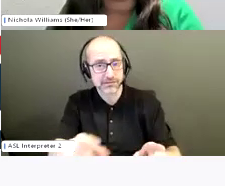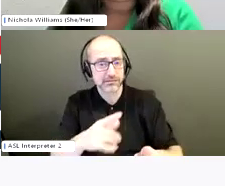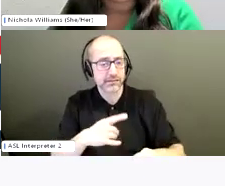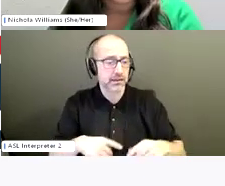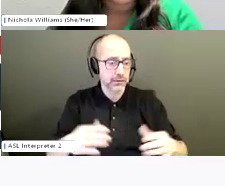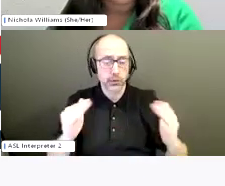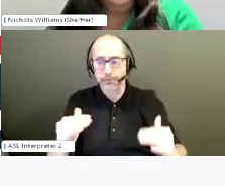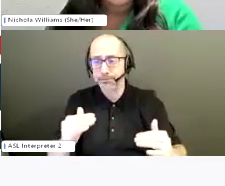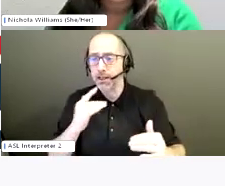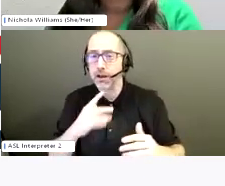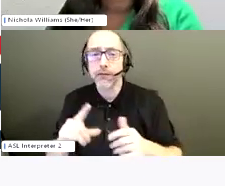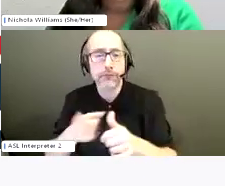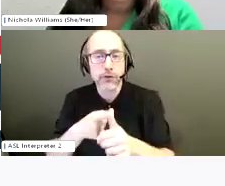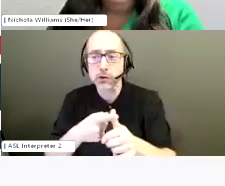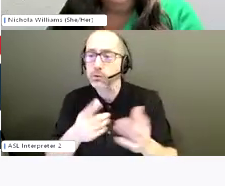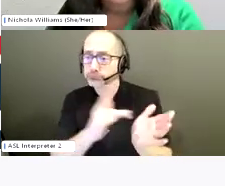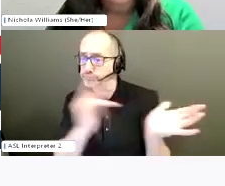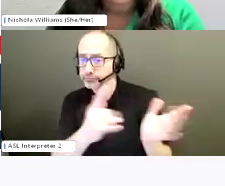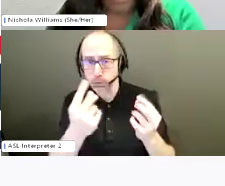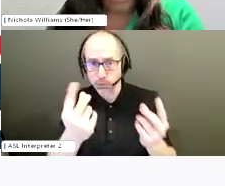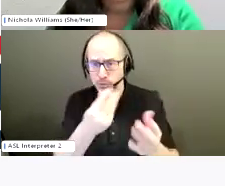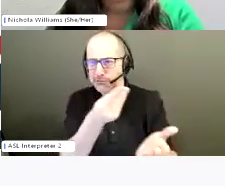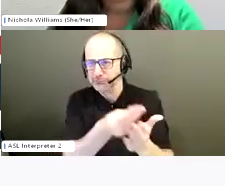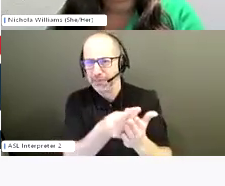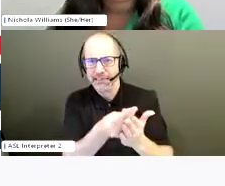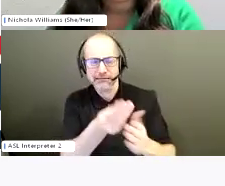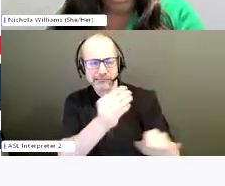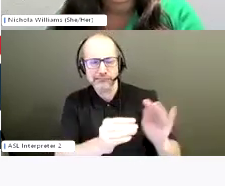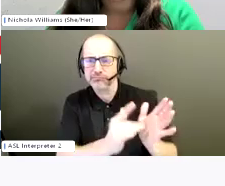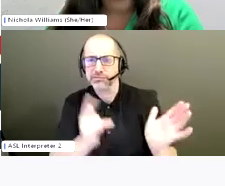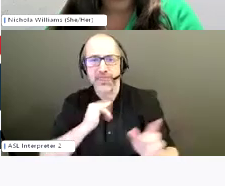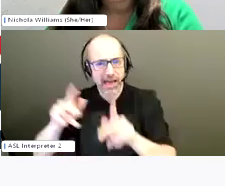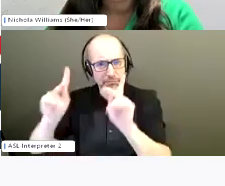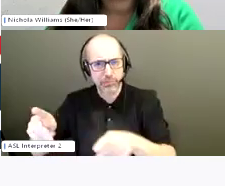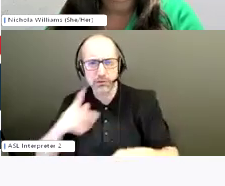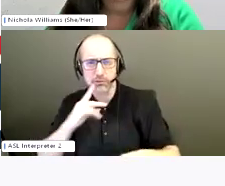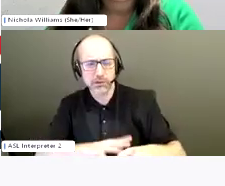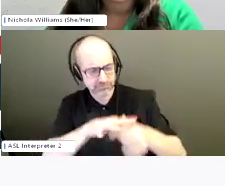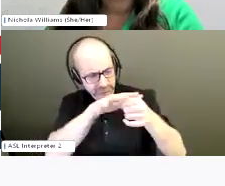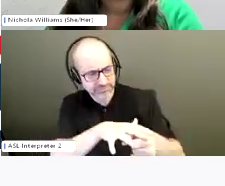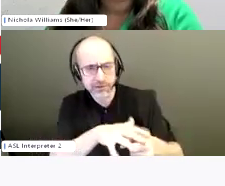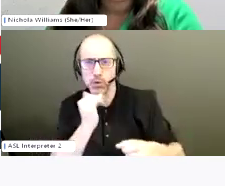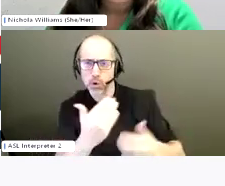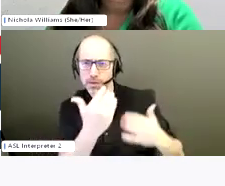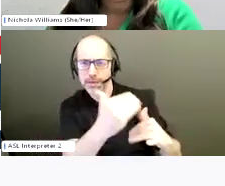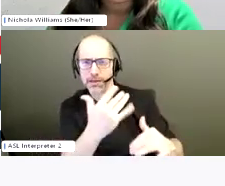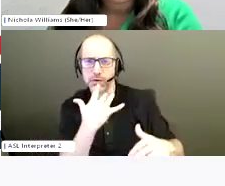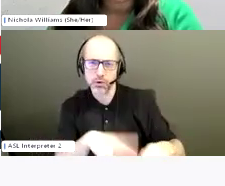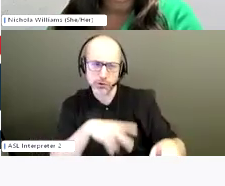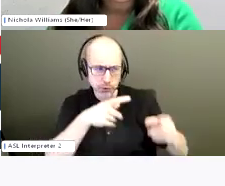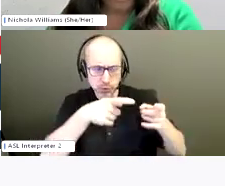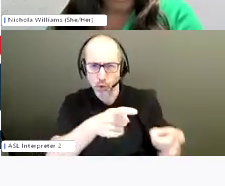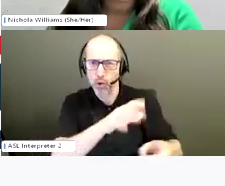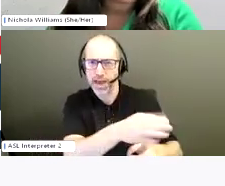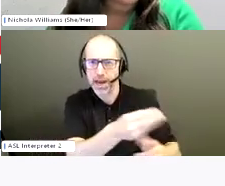is economic control. Now, this occurs when an abuser limits or completely controls a survivor's access to